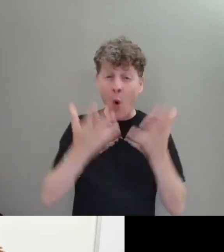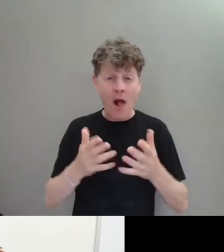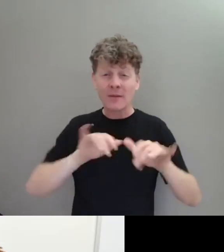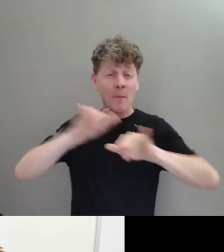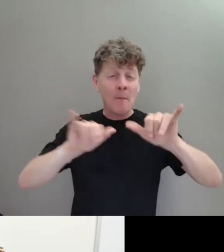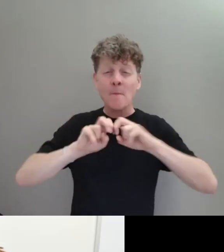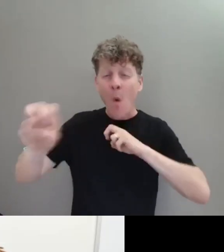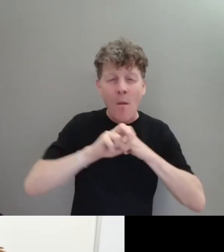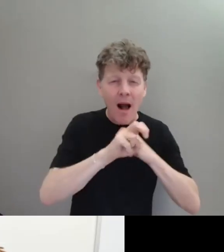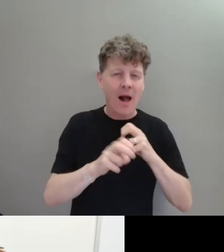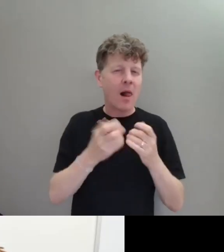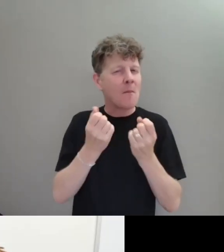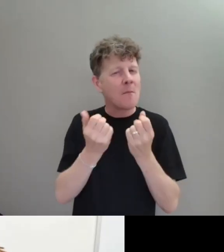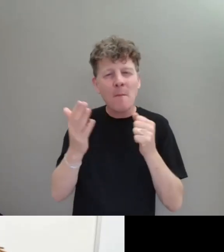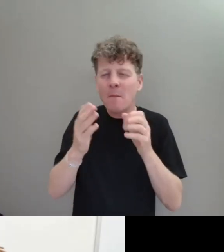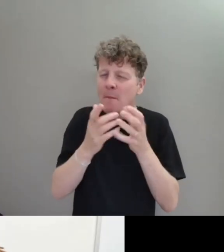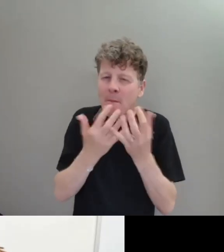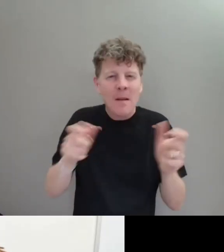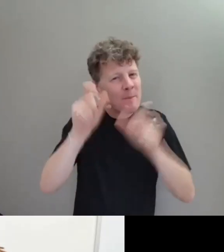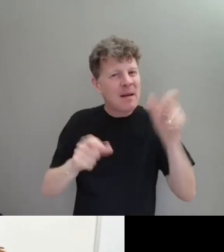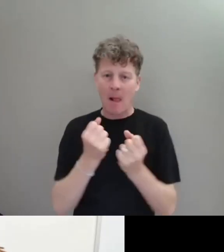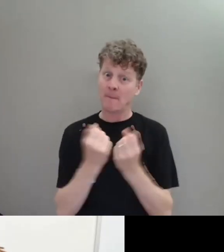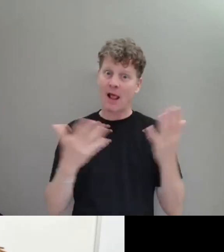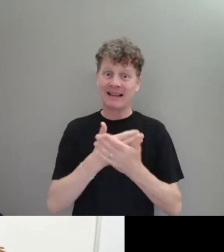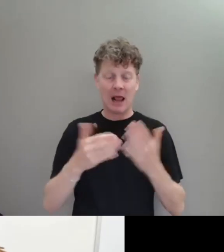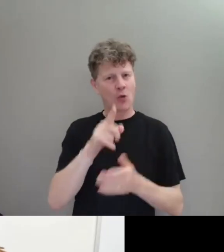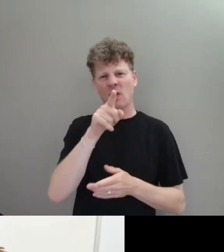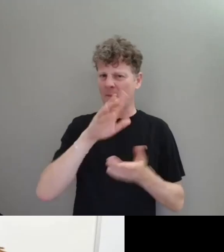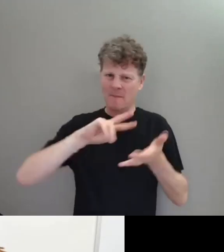multilingual, I think this is it's a valid question.